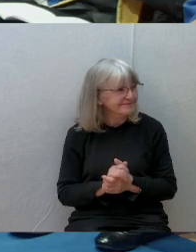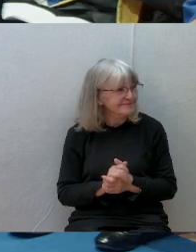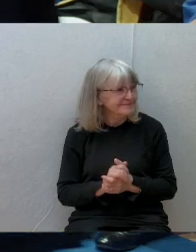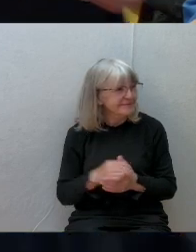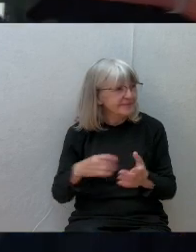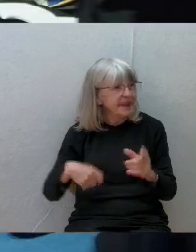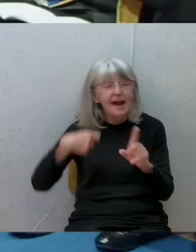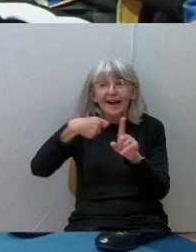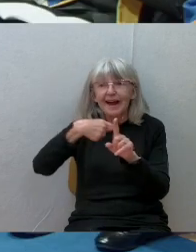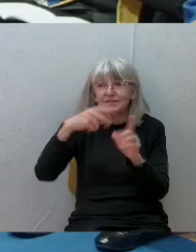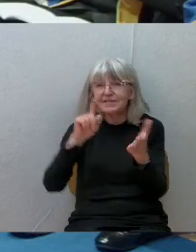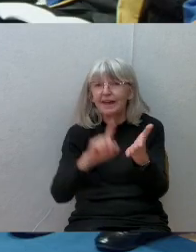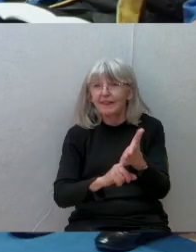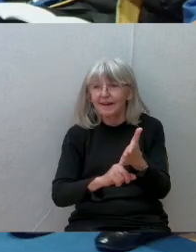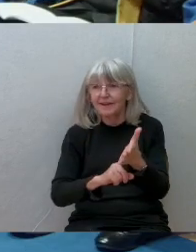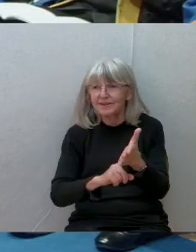Kelsey Laird.